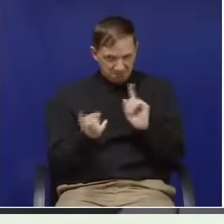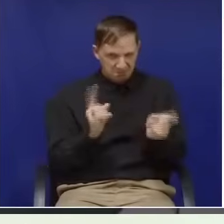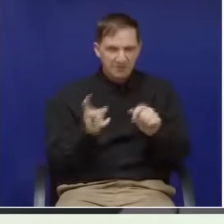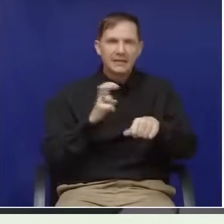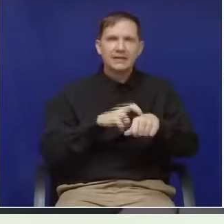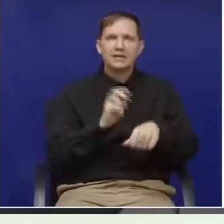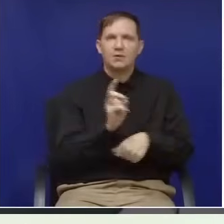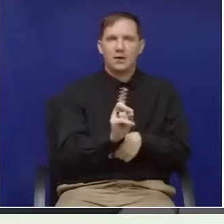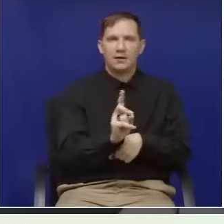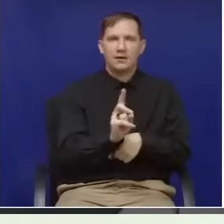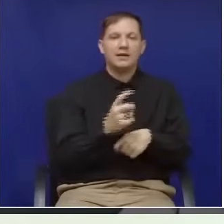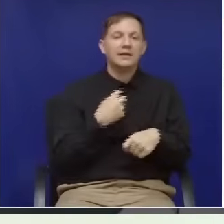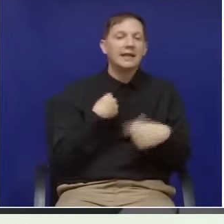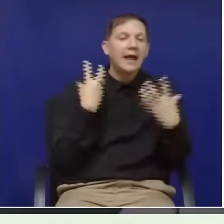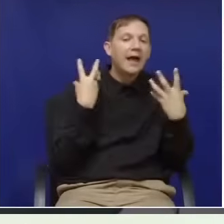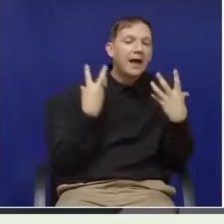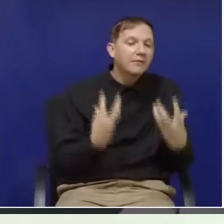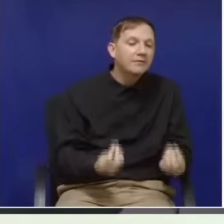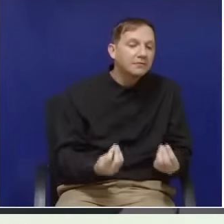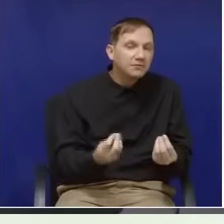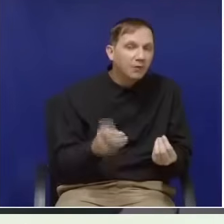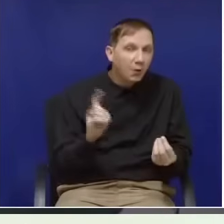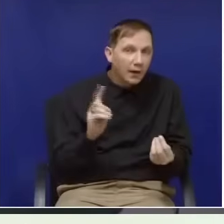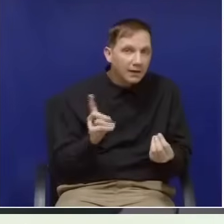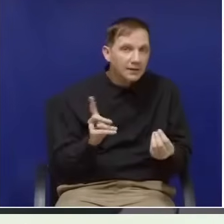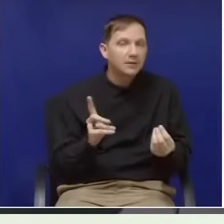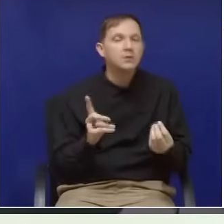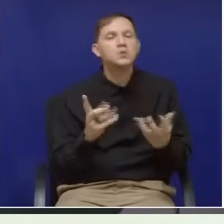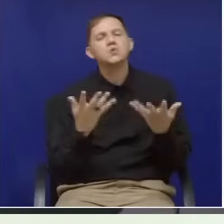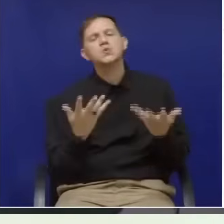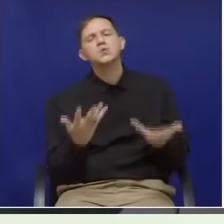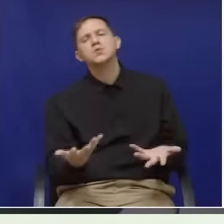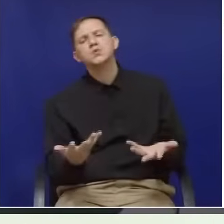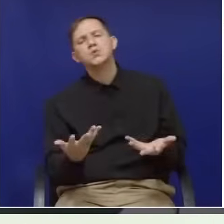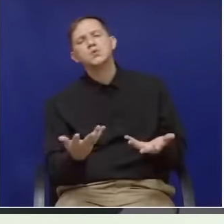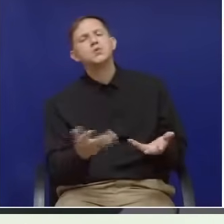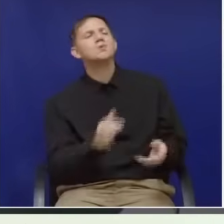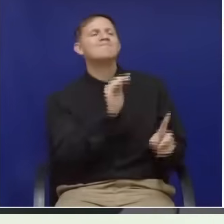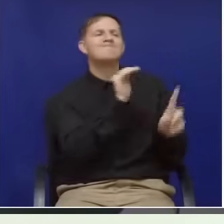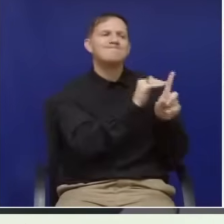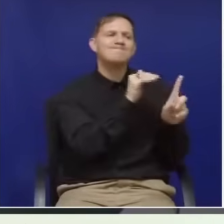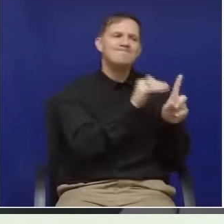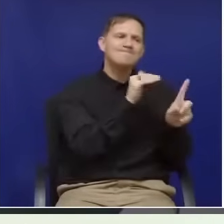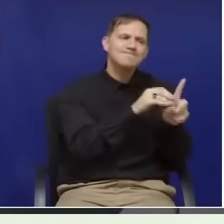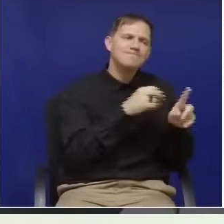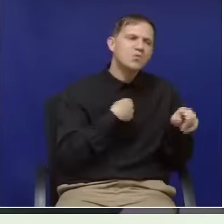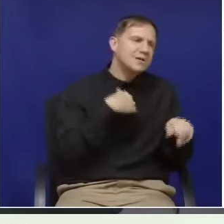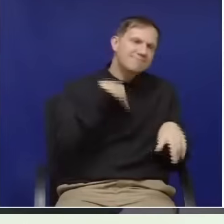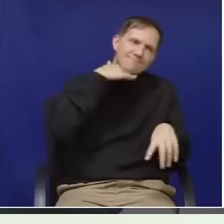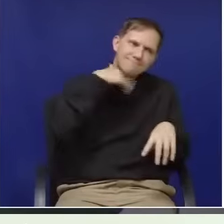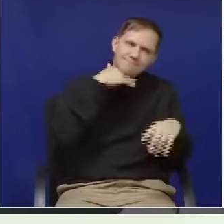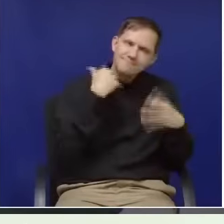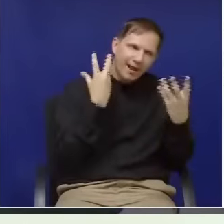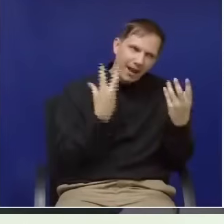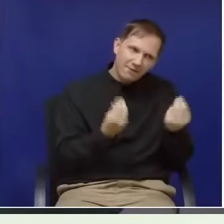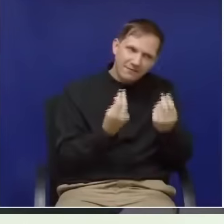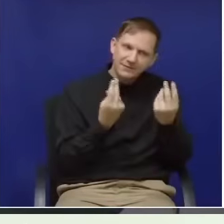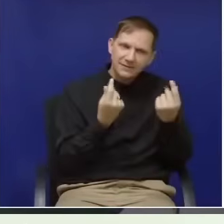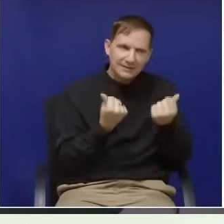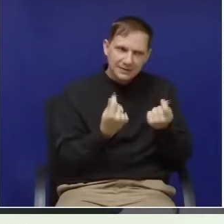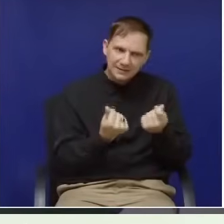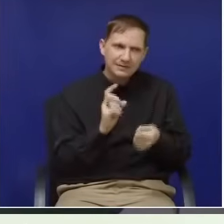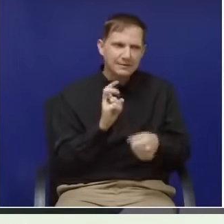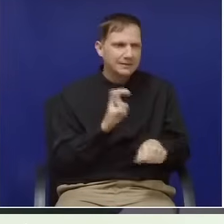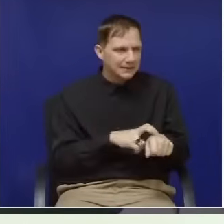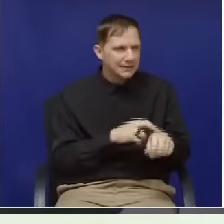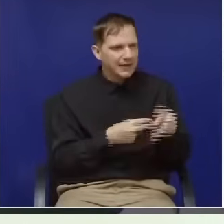And out of those, then we've come to say to the National Treasury, this is what we are shortfall of. If we are to hand over this machinery